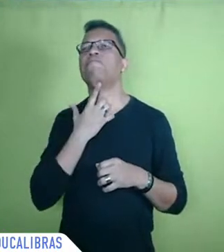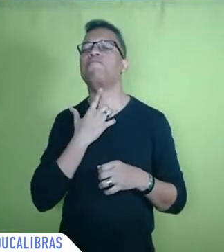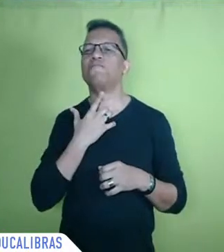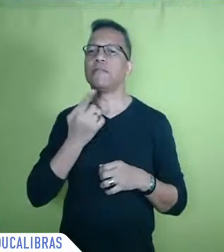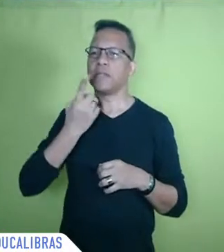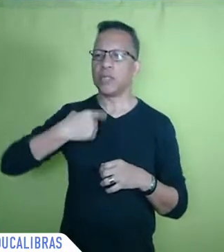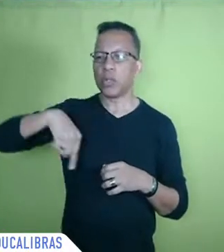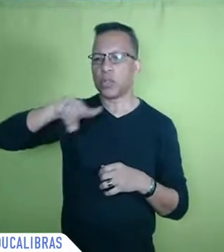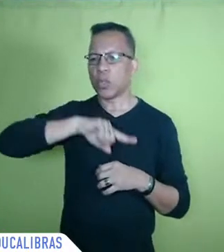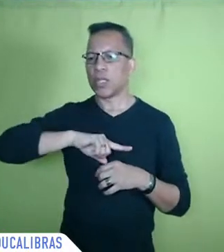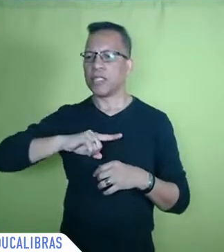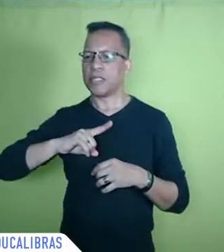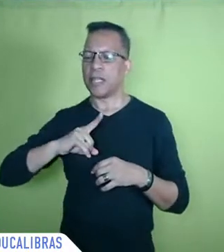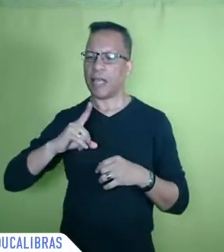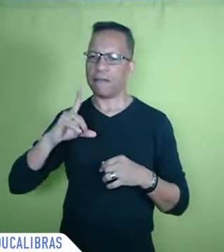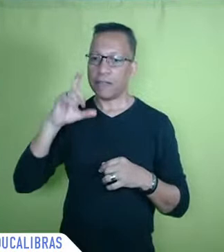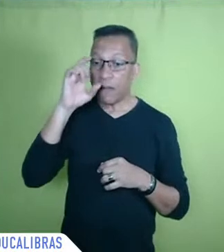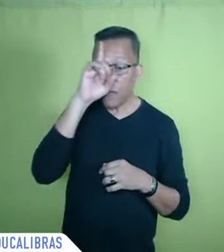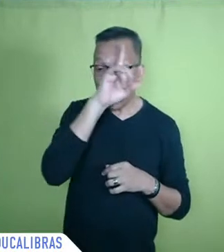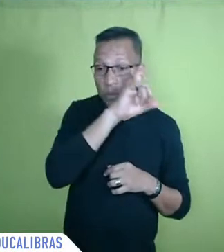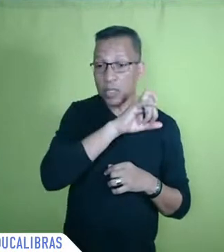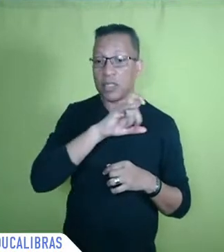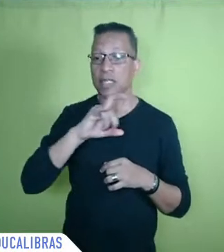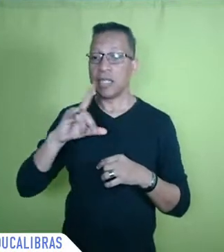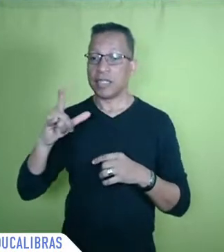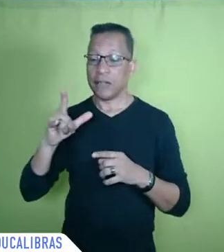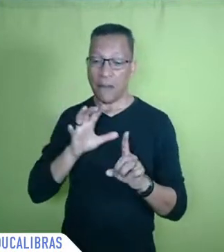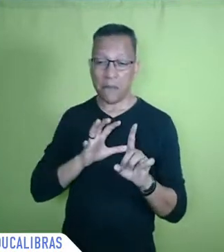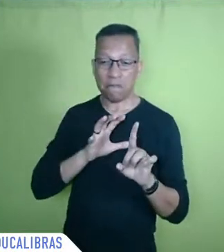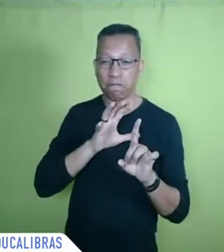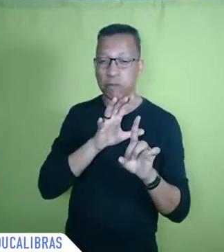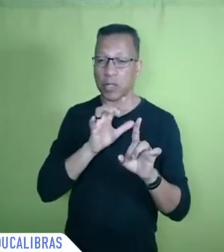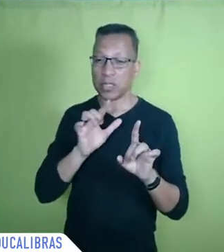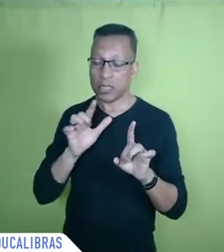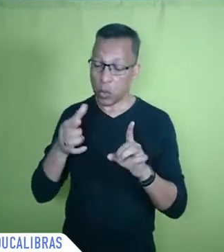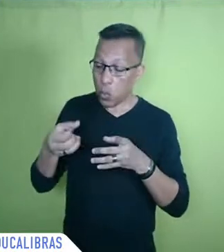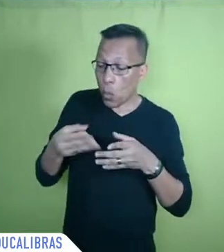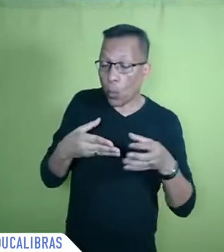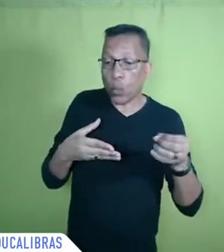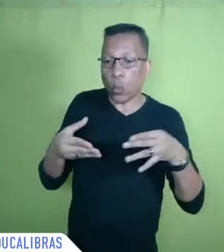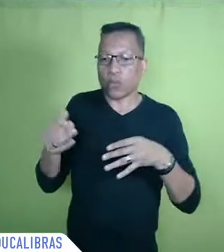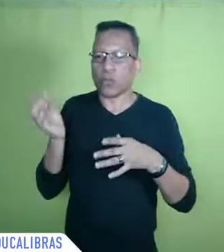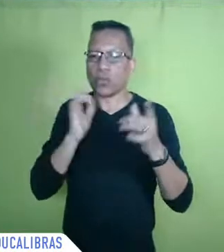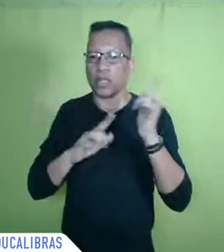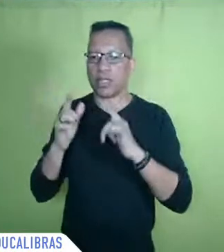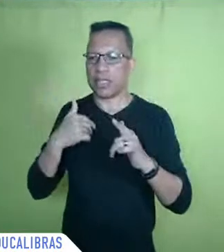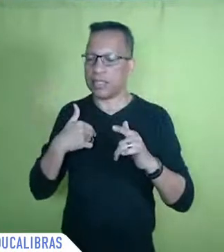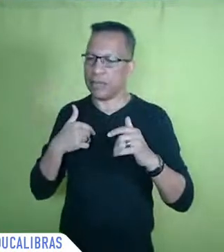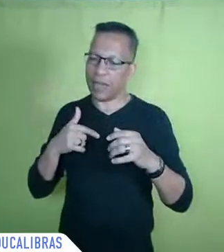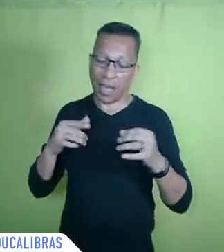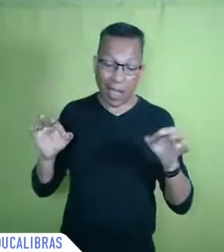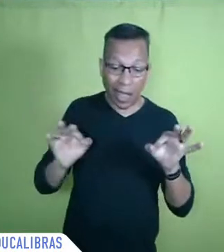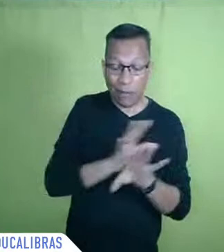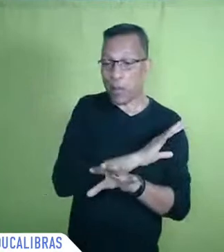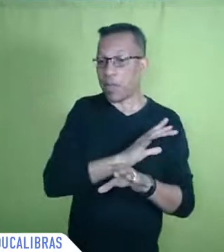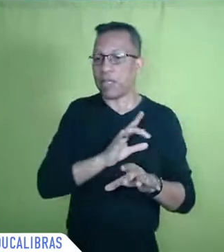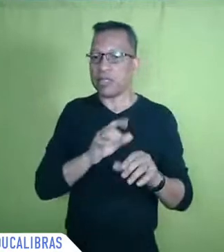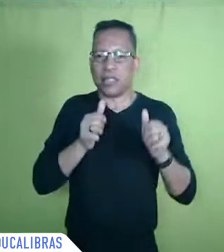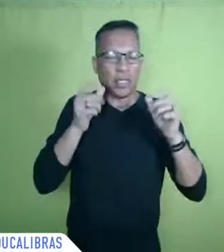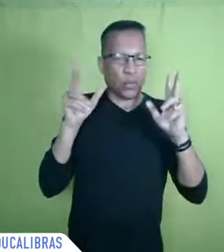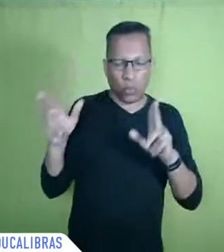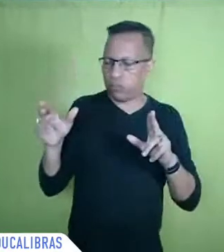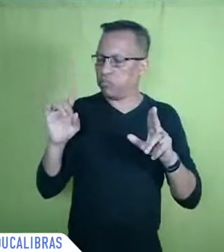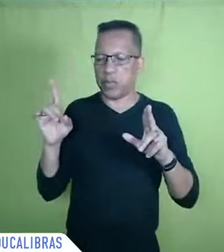I think there's always, we always wish for coming out of a